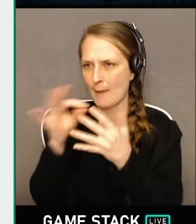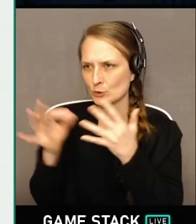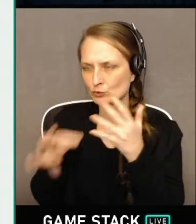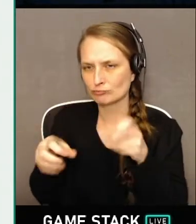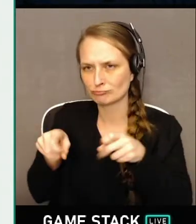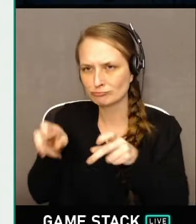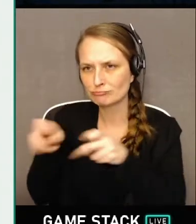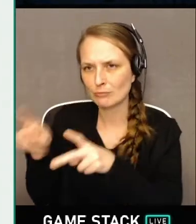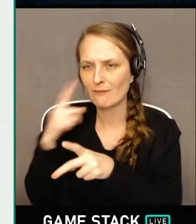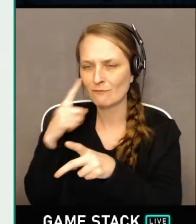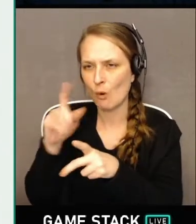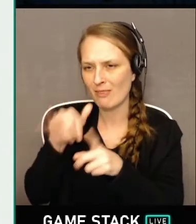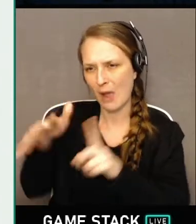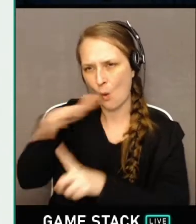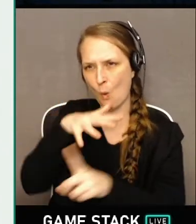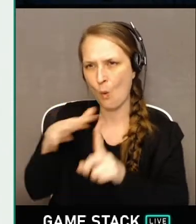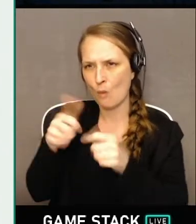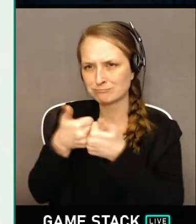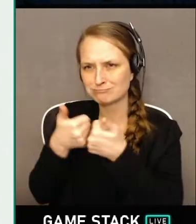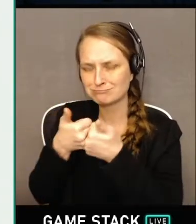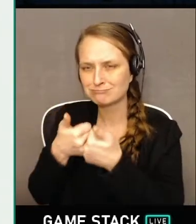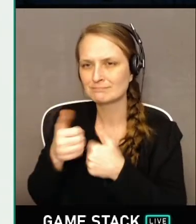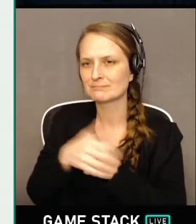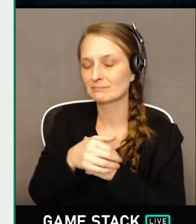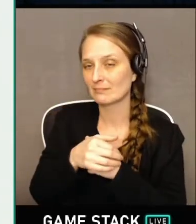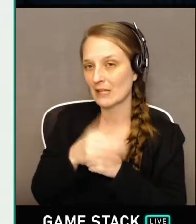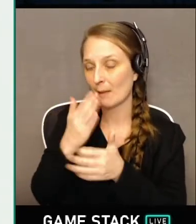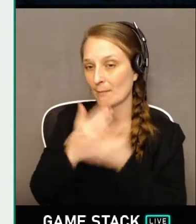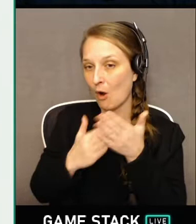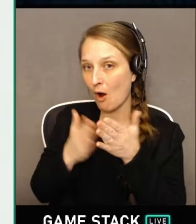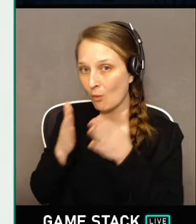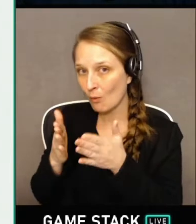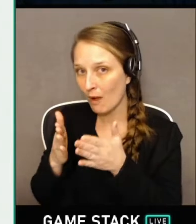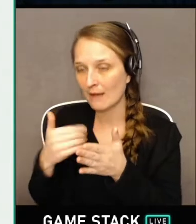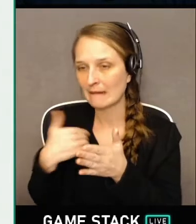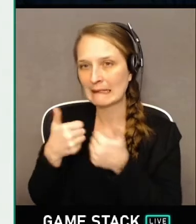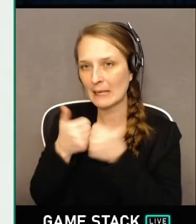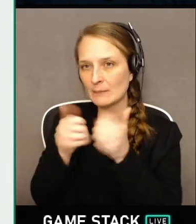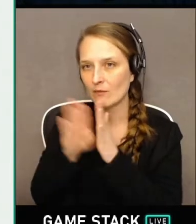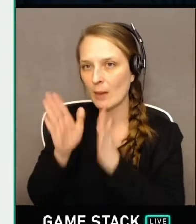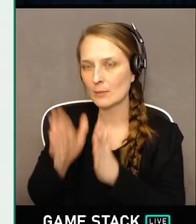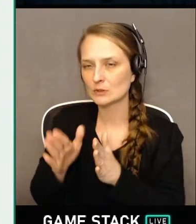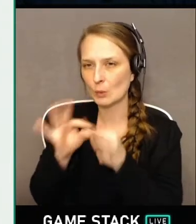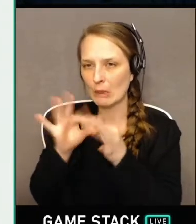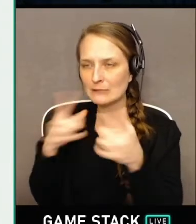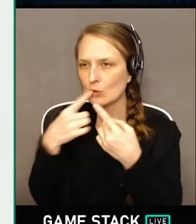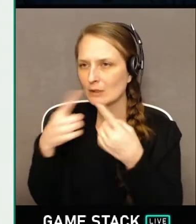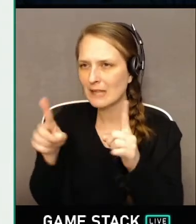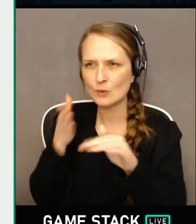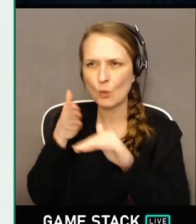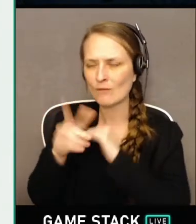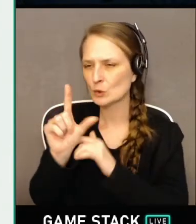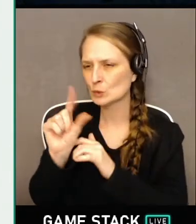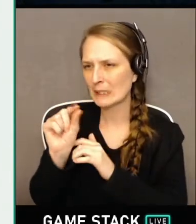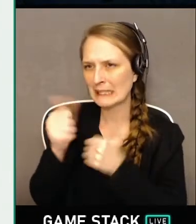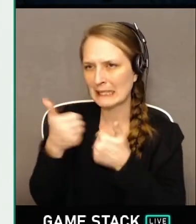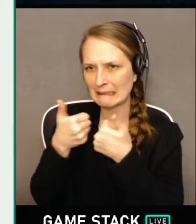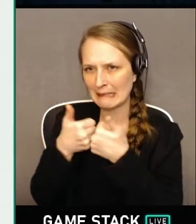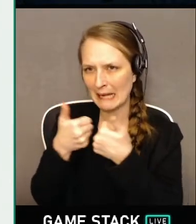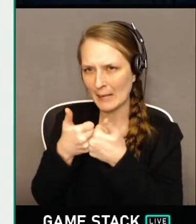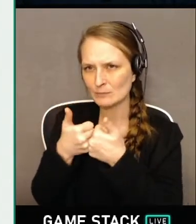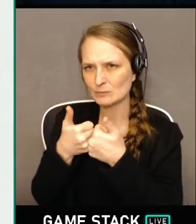ecosystem. As part of the wave, game developers have released or announced more than 20 games utilizing DX12 Ultimate